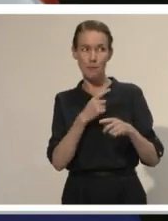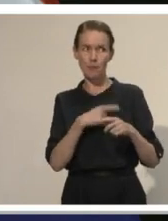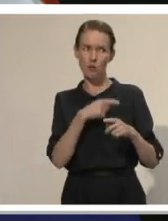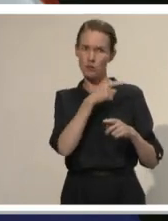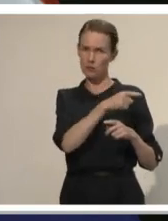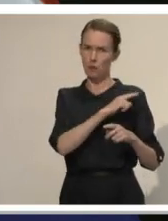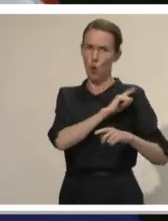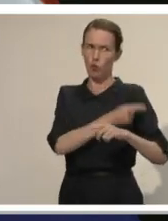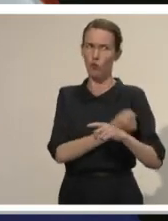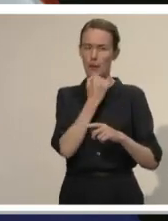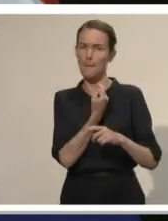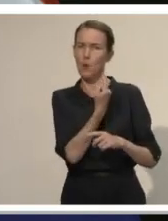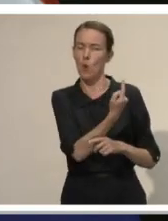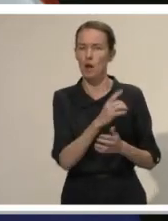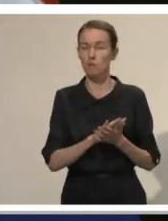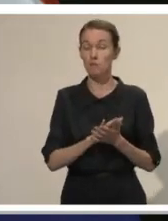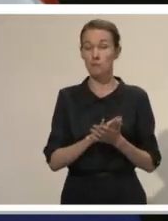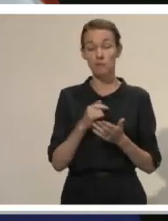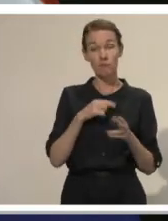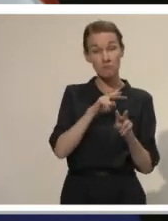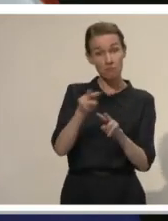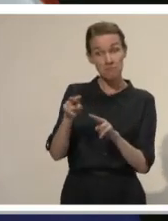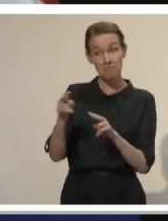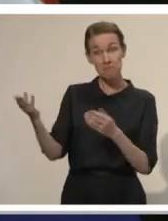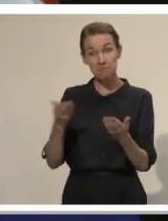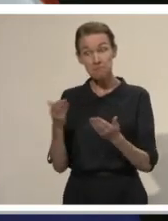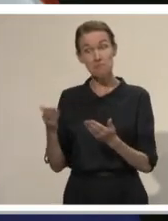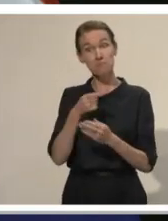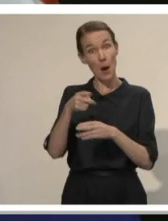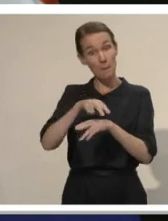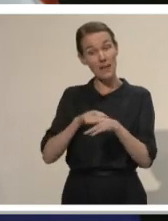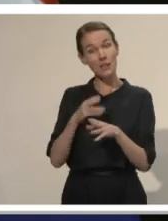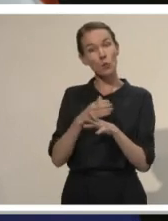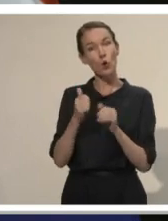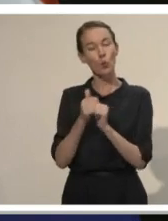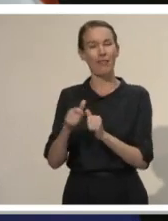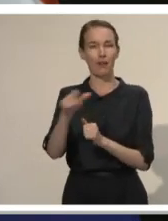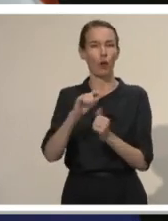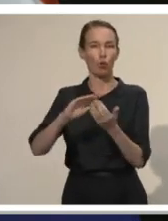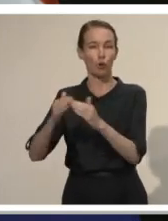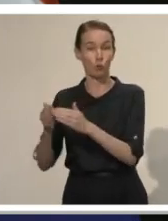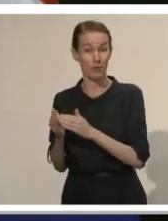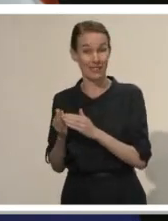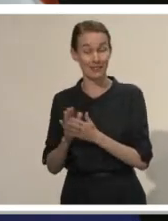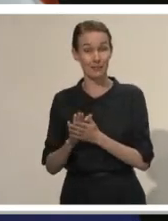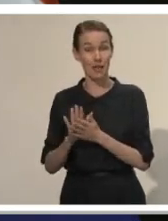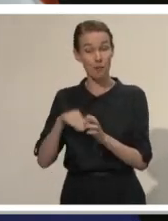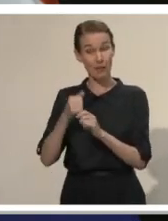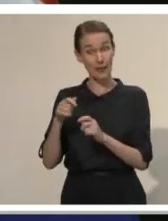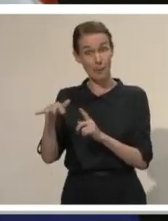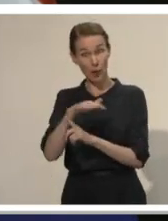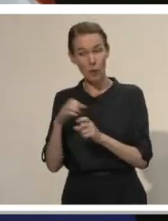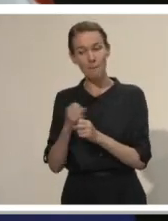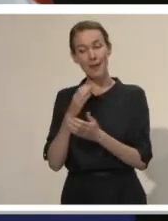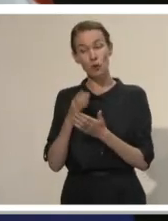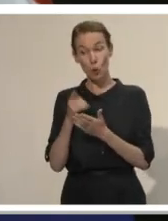from the police that they're working well with communities on the ground where some of these checkpoints have existed to make sure that they are operating within the law and with